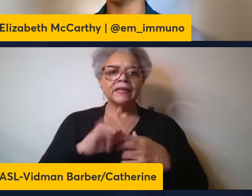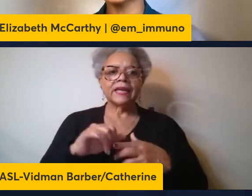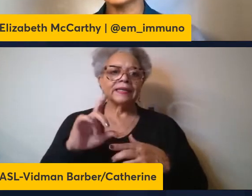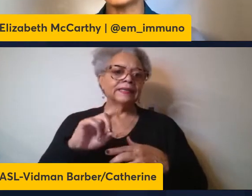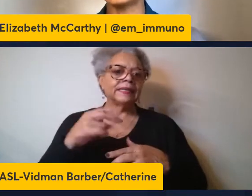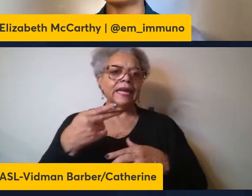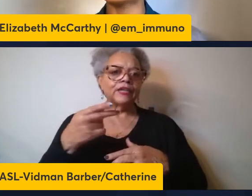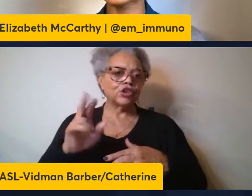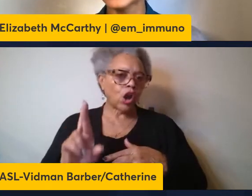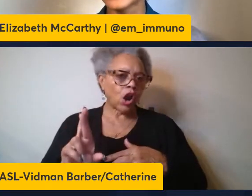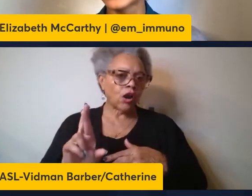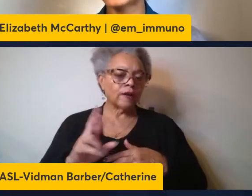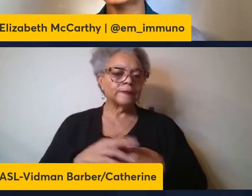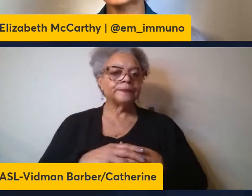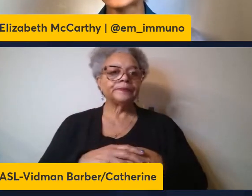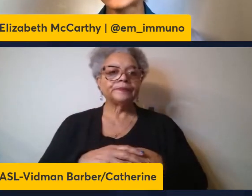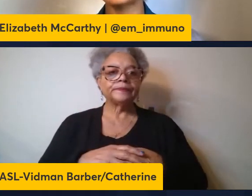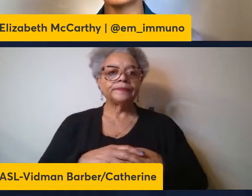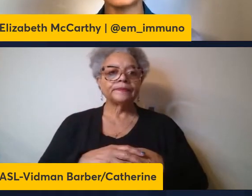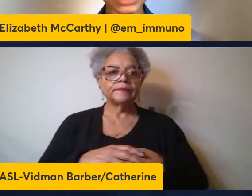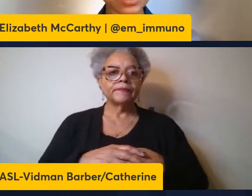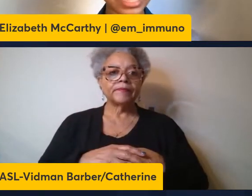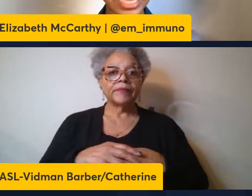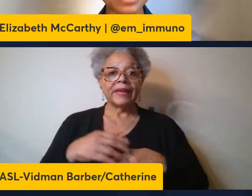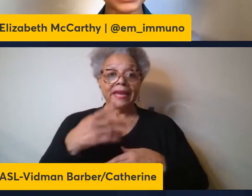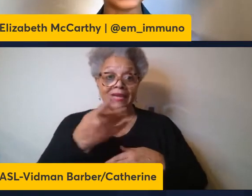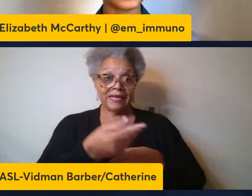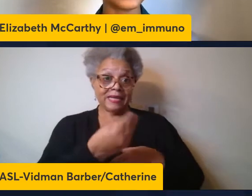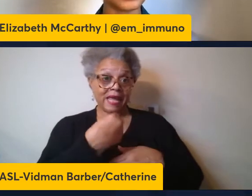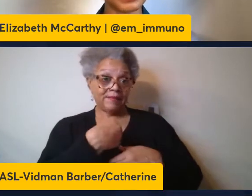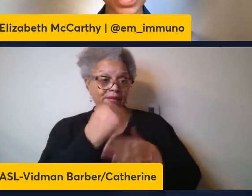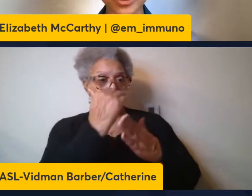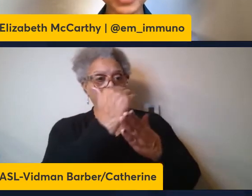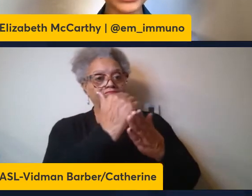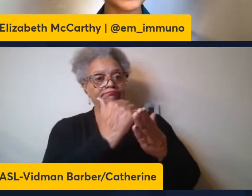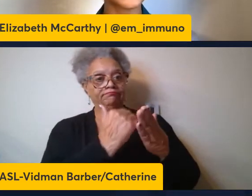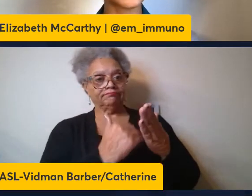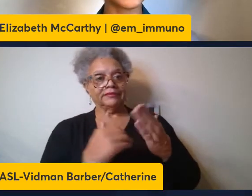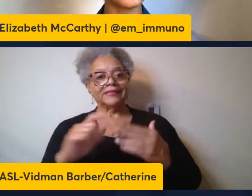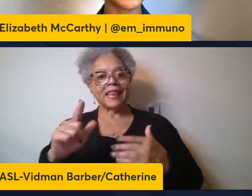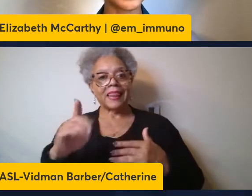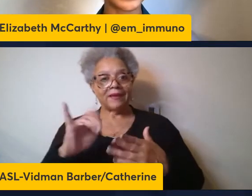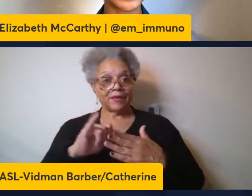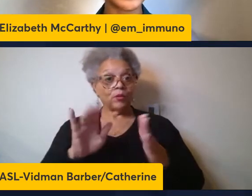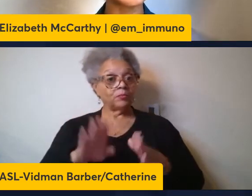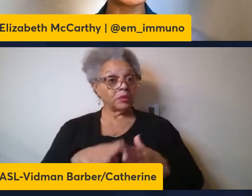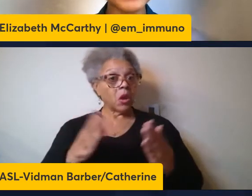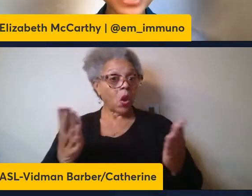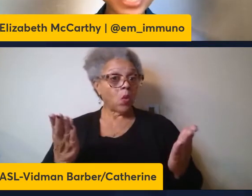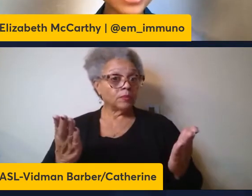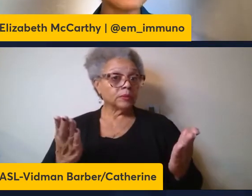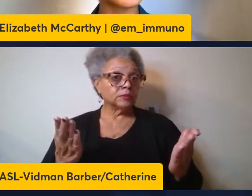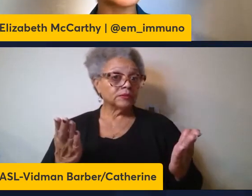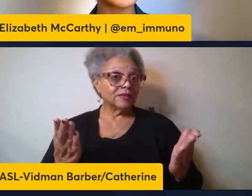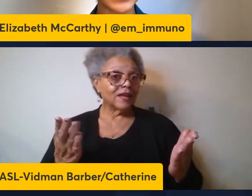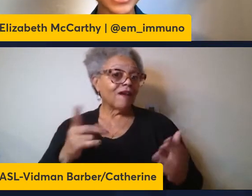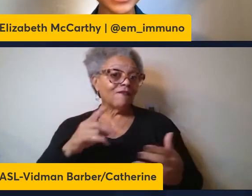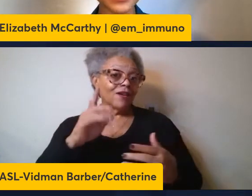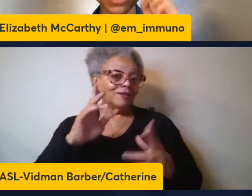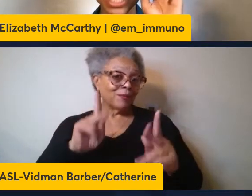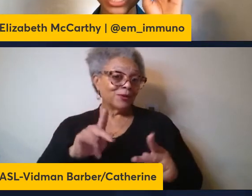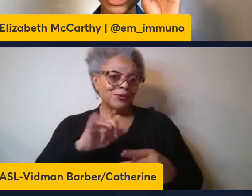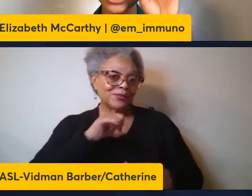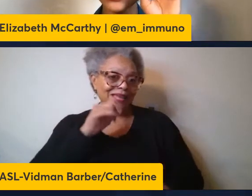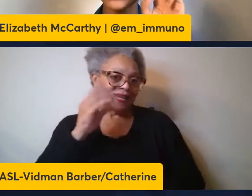stuff. And he gave me a list of labs who would be open to sort of inexperienced but